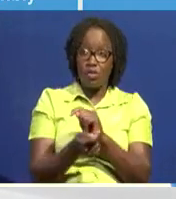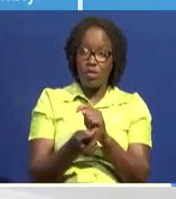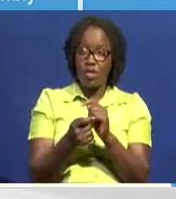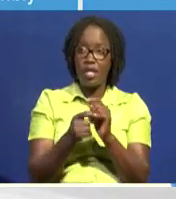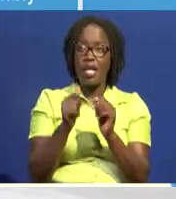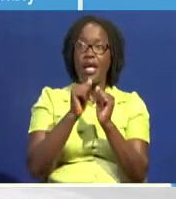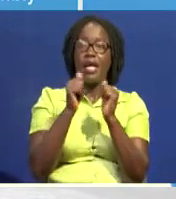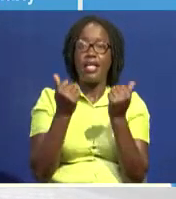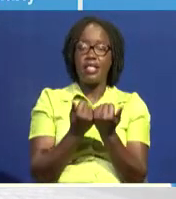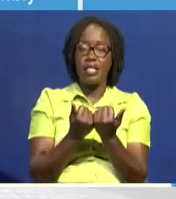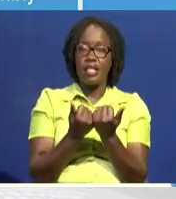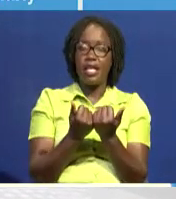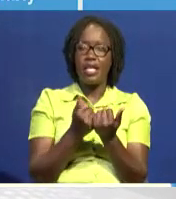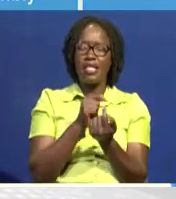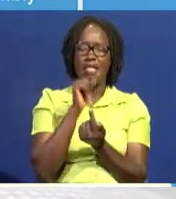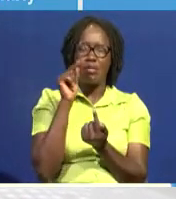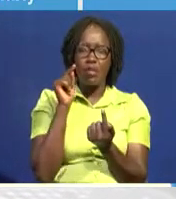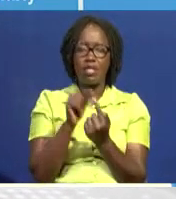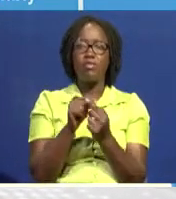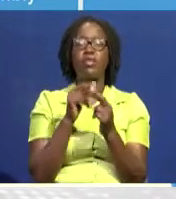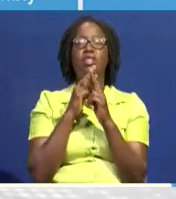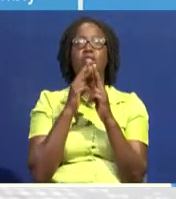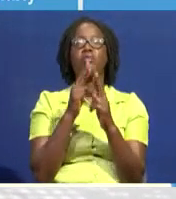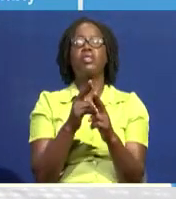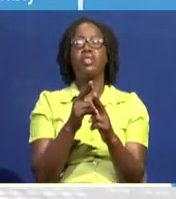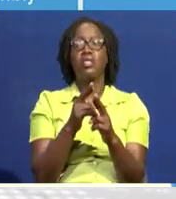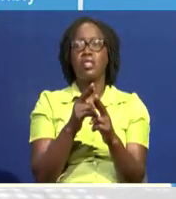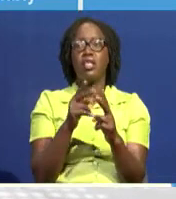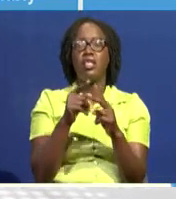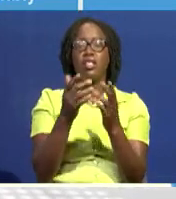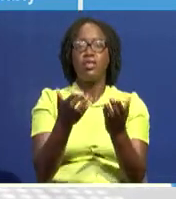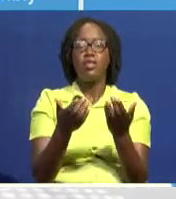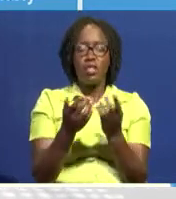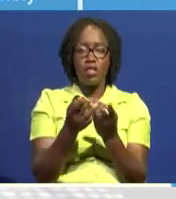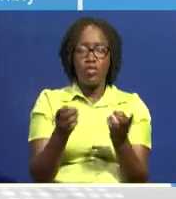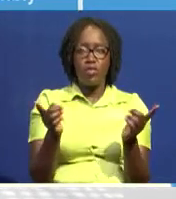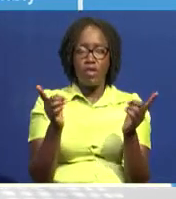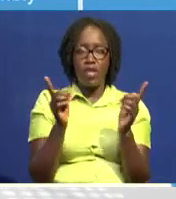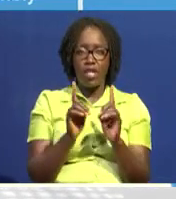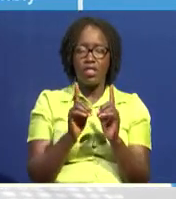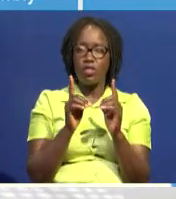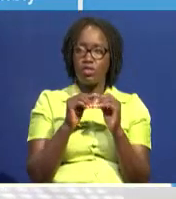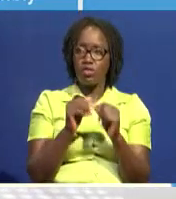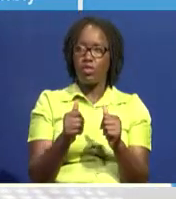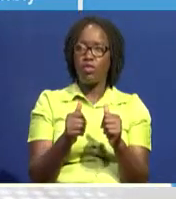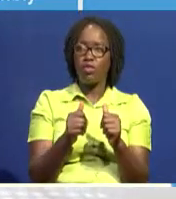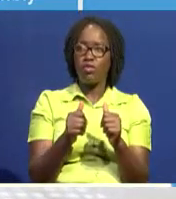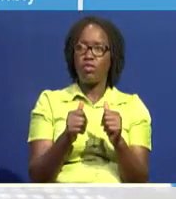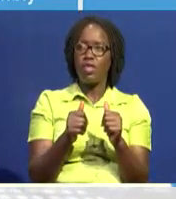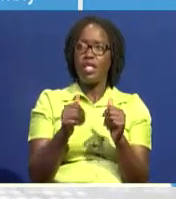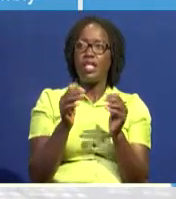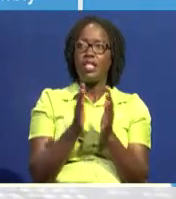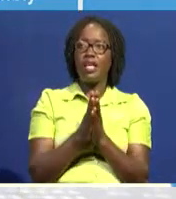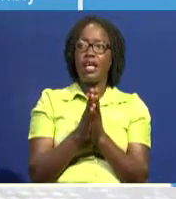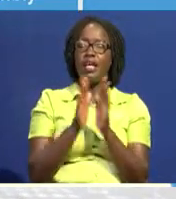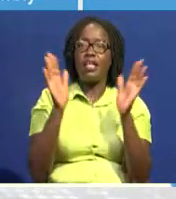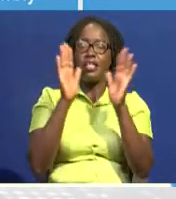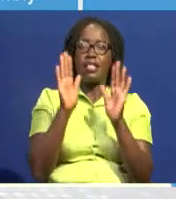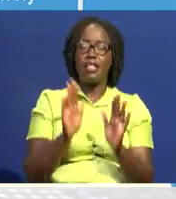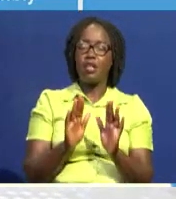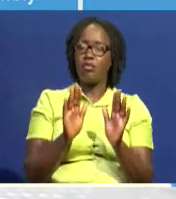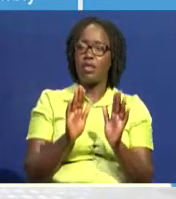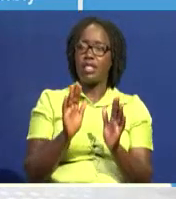is making specific responses to the need for us to tackle head-on the climate and